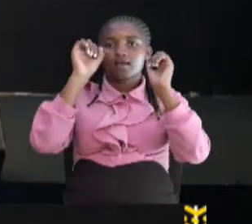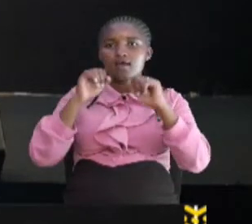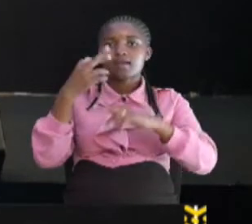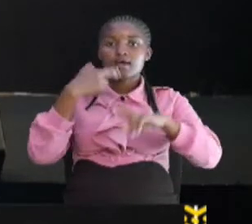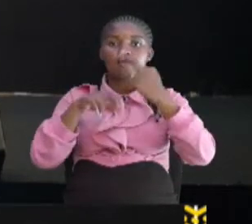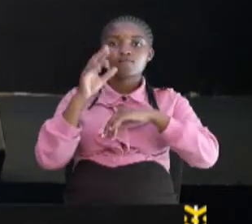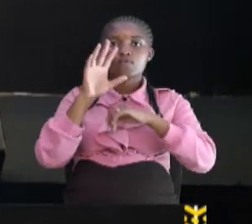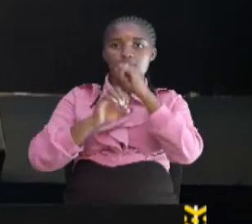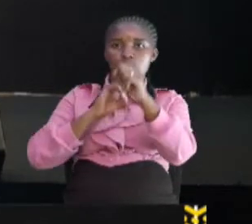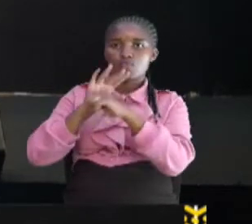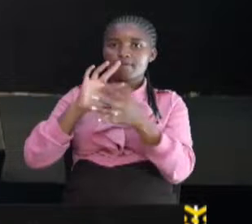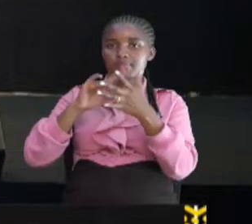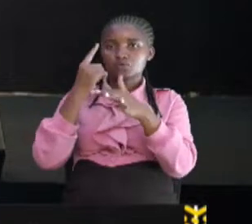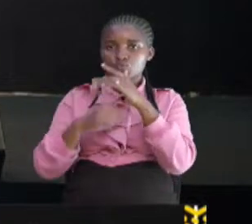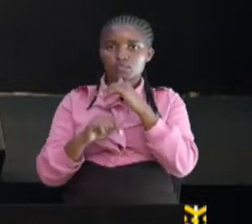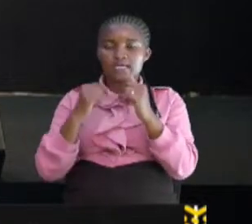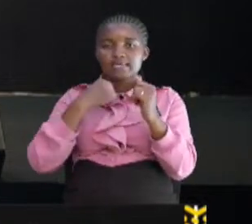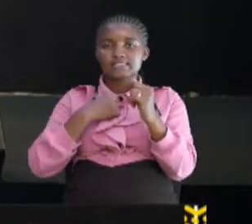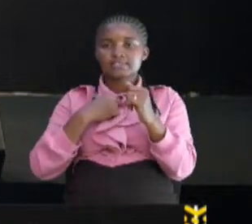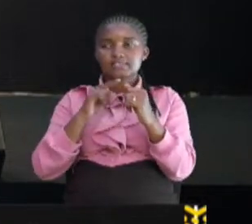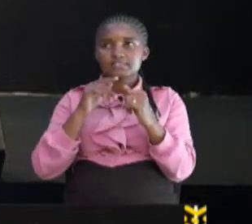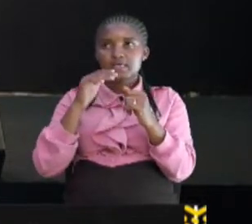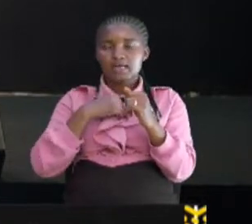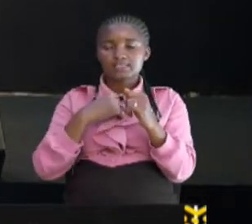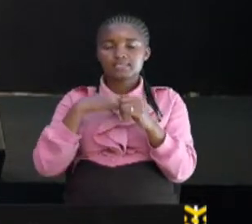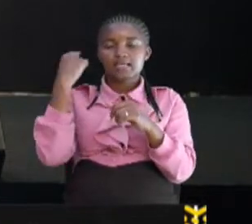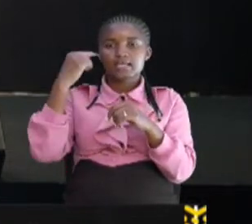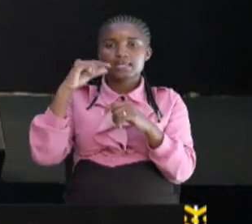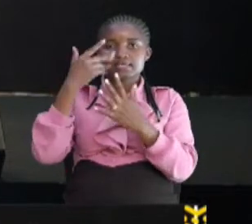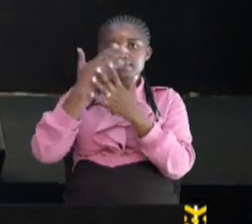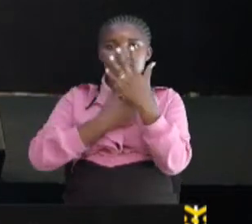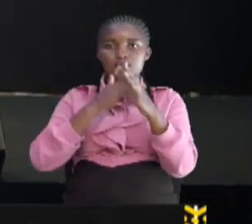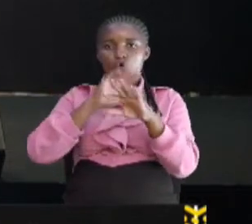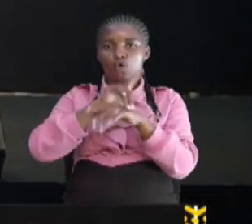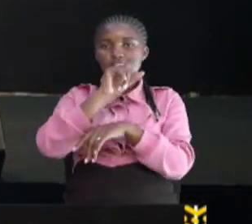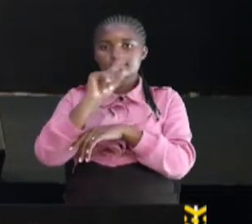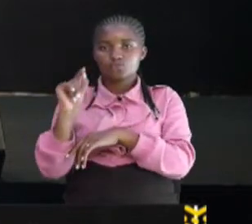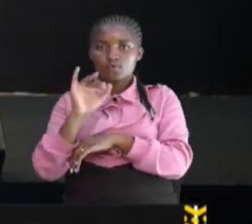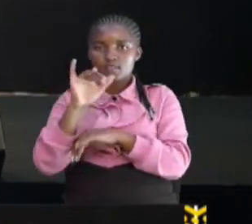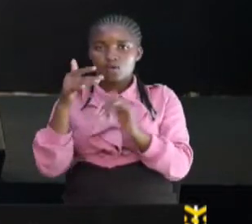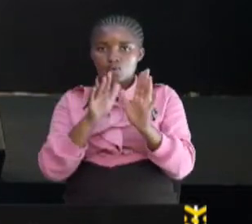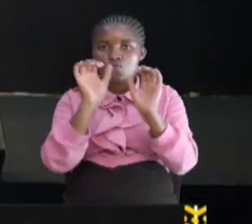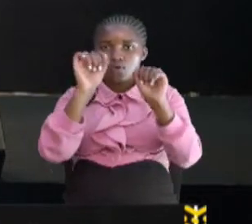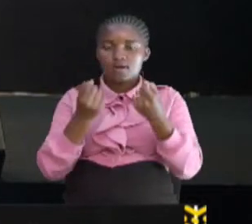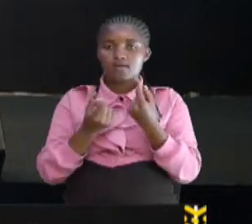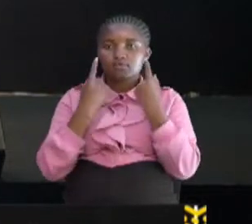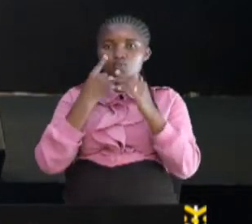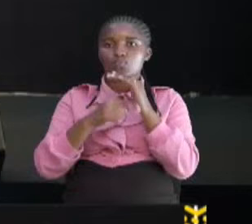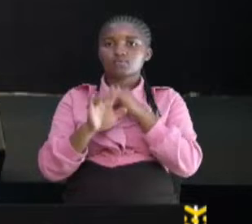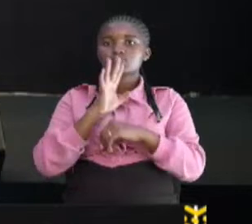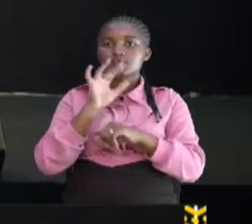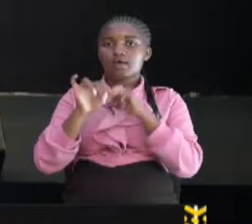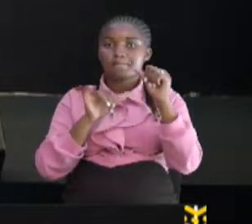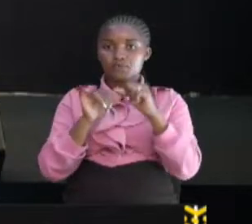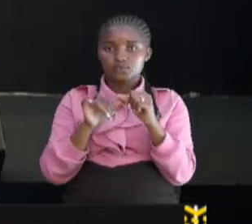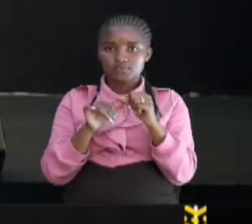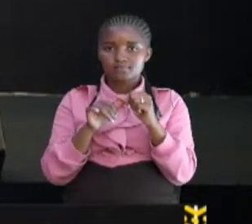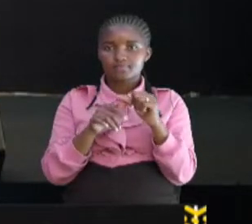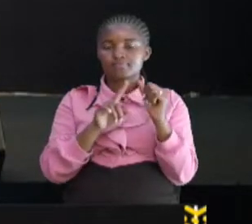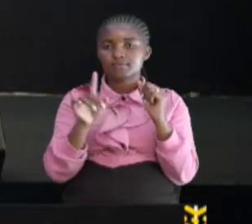is, she turns on the green screen on TikTok. So there's a green screen. So that way you understand what she's talking about. So if she's talking